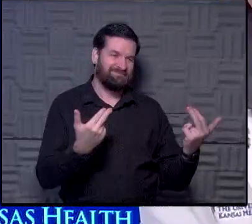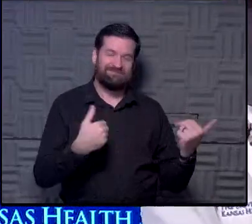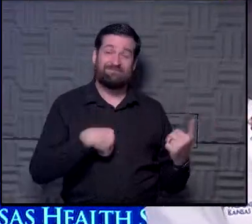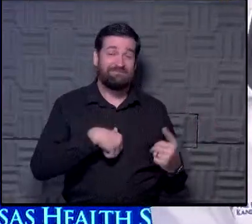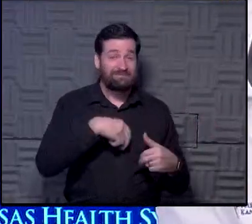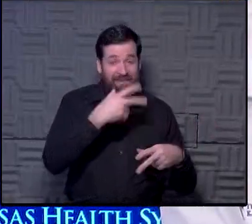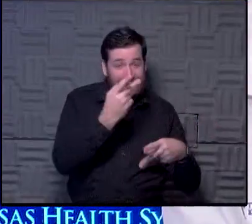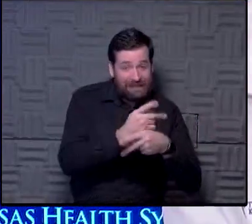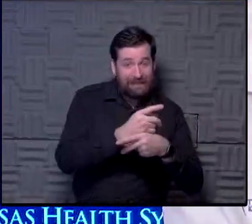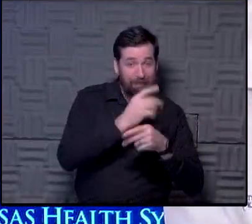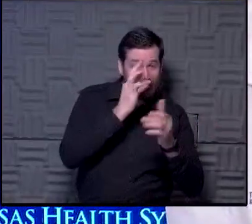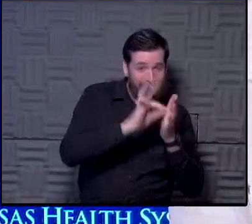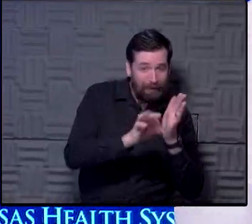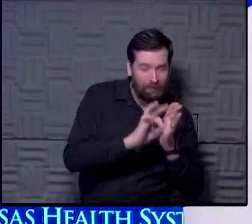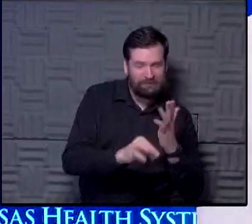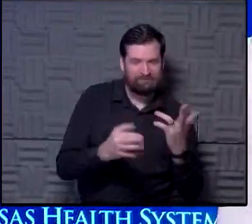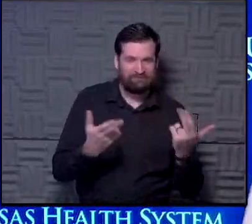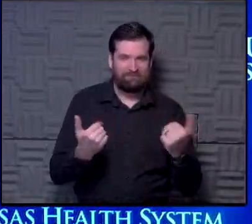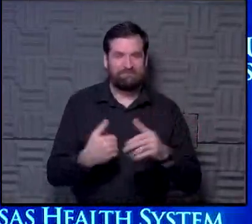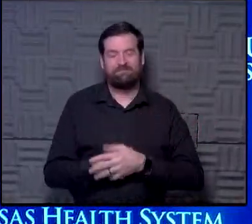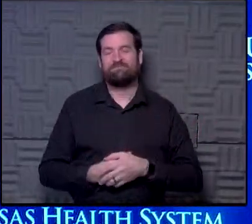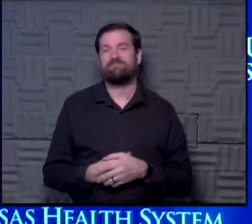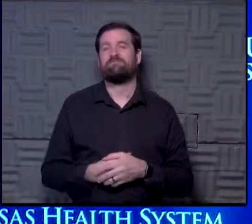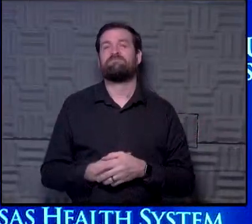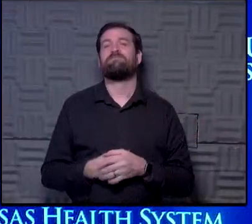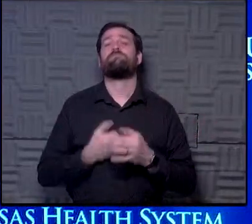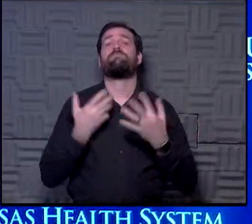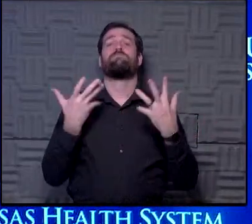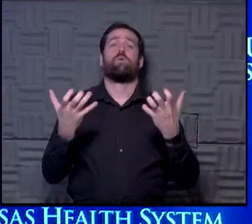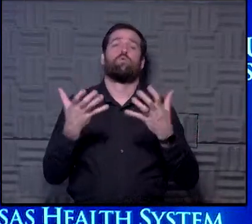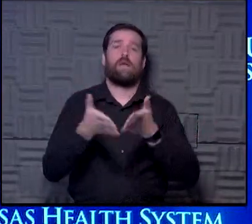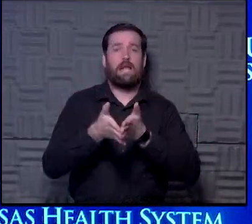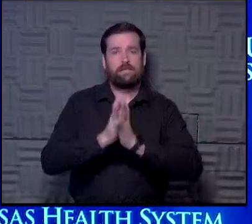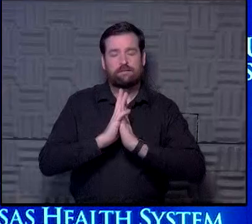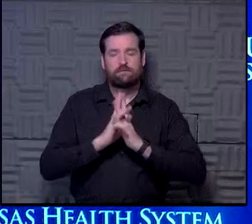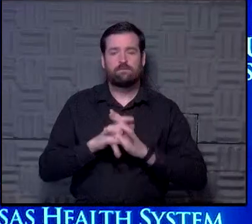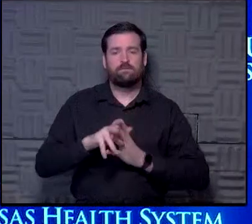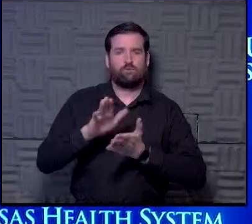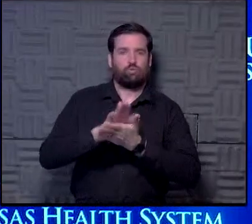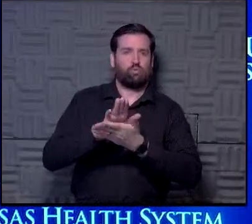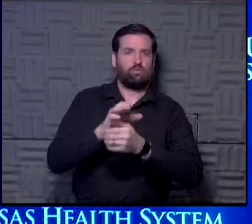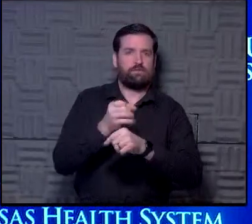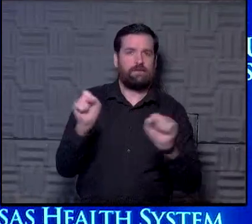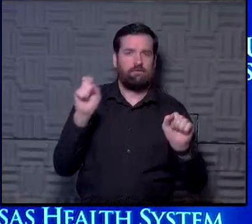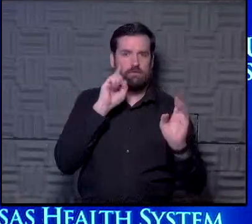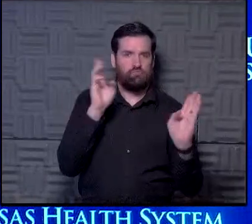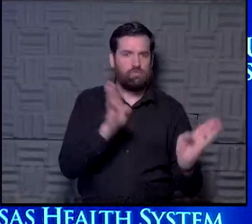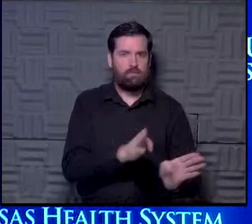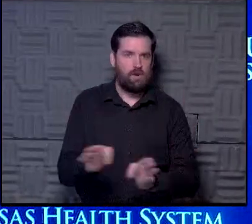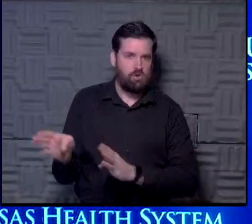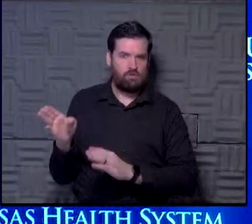keeping a tally or anything like that. I want to ask you about school safety and preparedness, because we're getting more schools that are